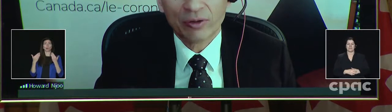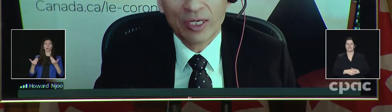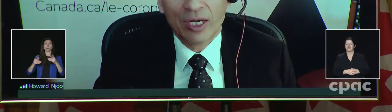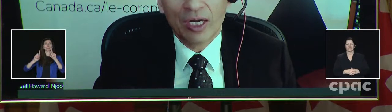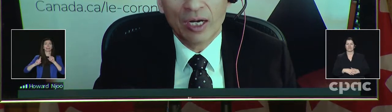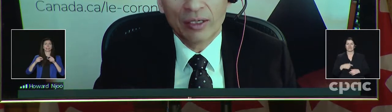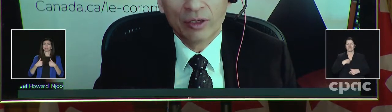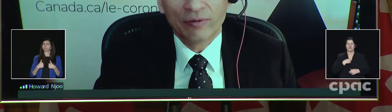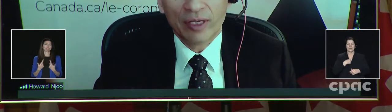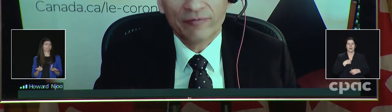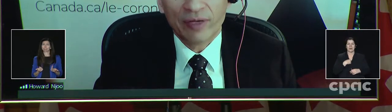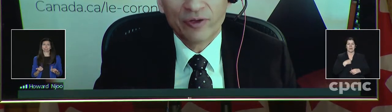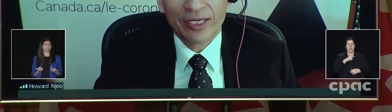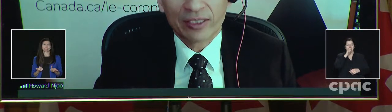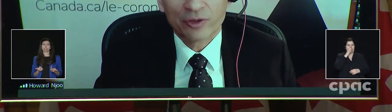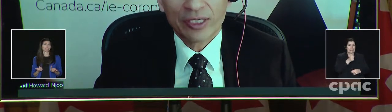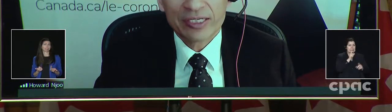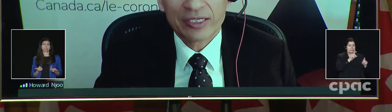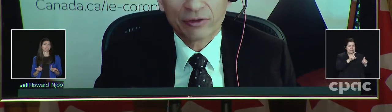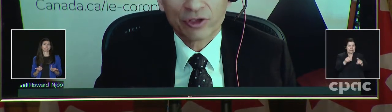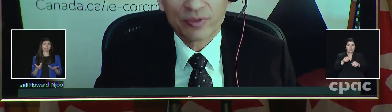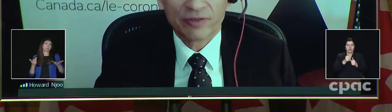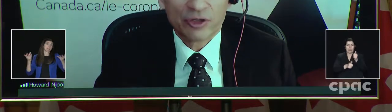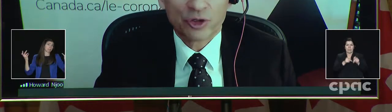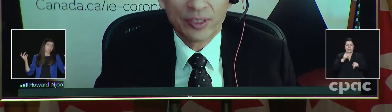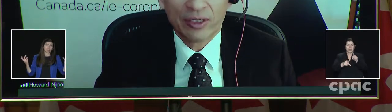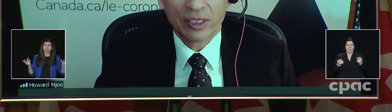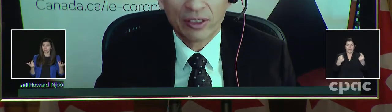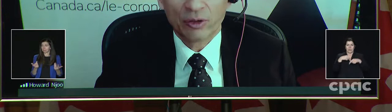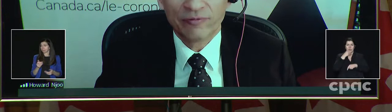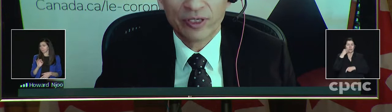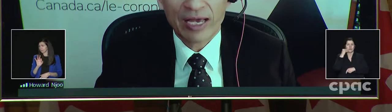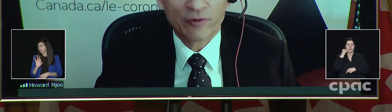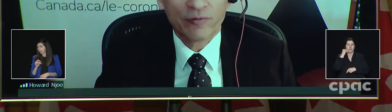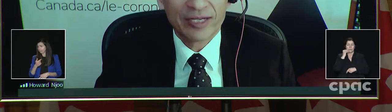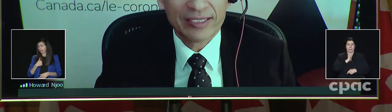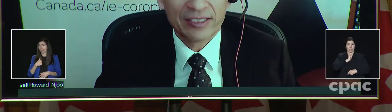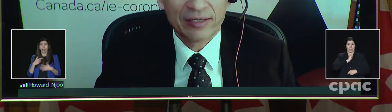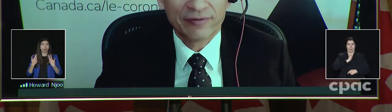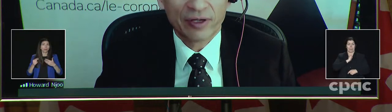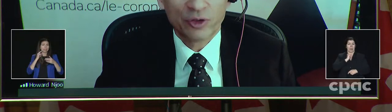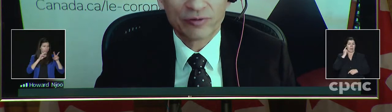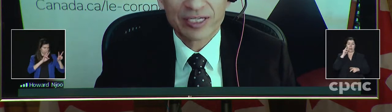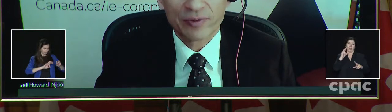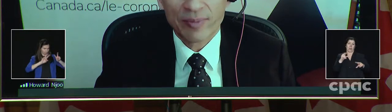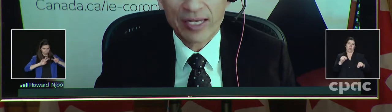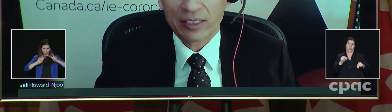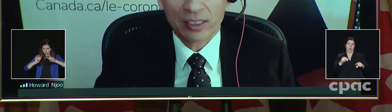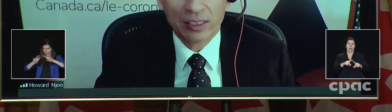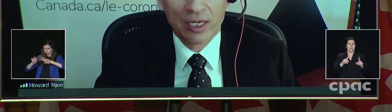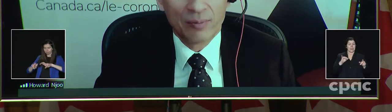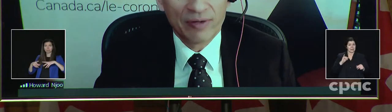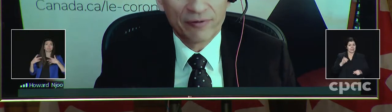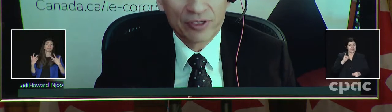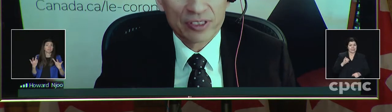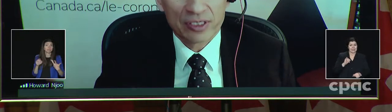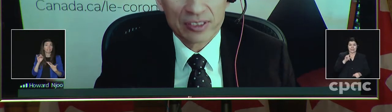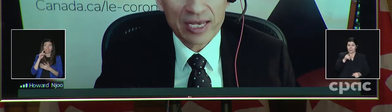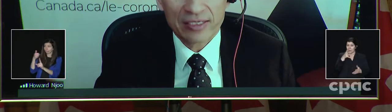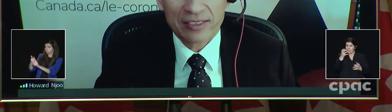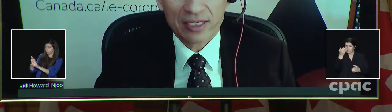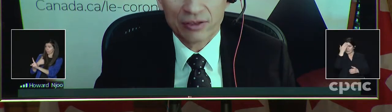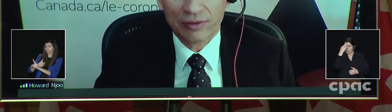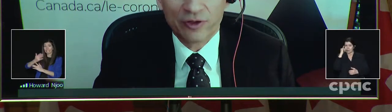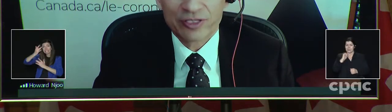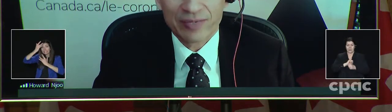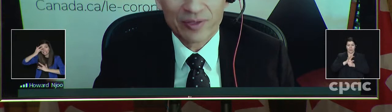really, if you get the greatest deal in terms of determining, if you have COVID-19, if you're symptomatic, my first